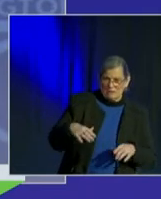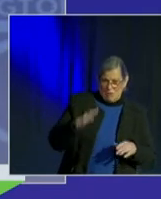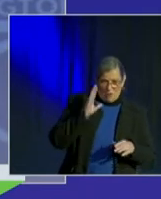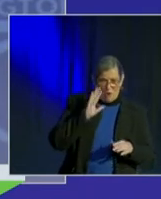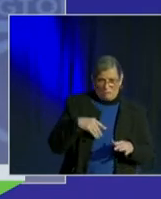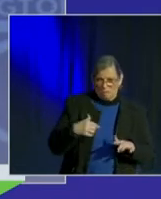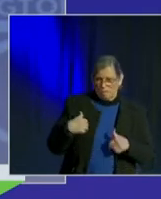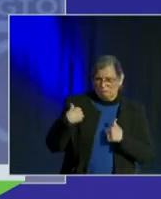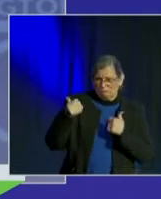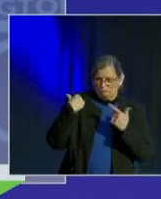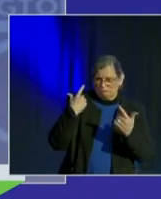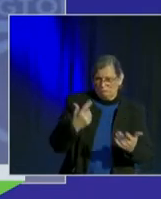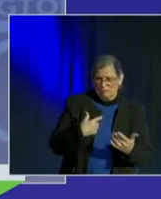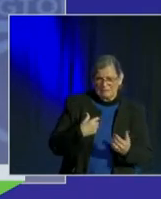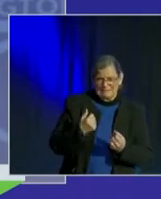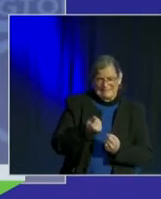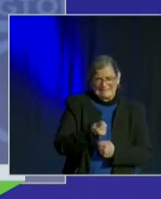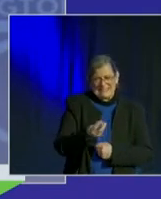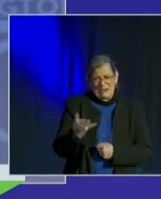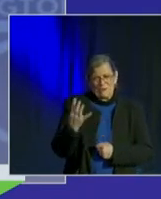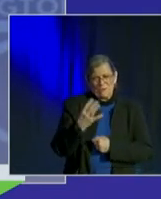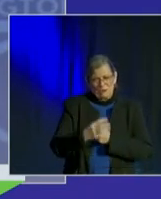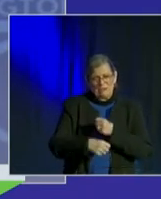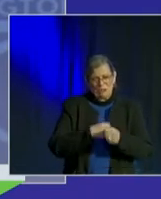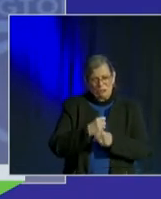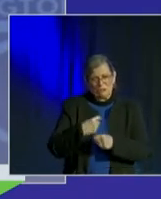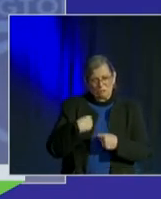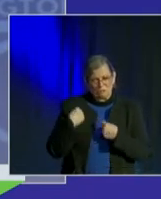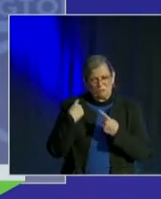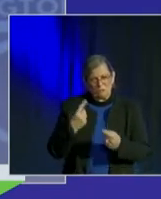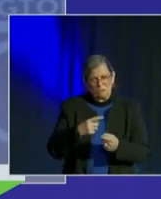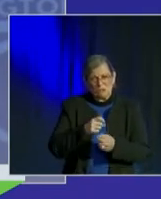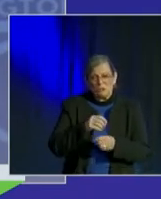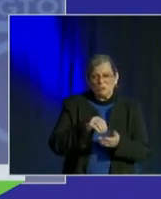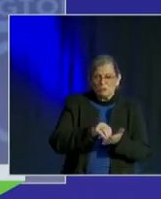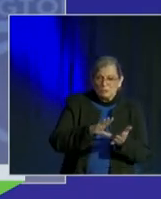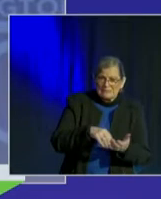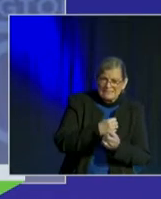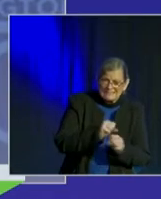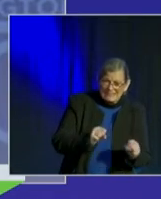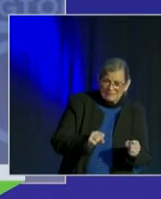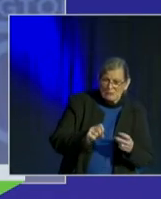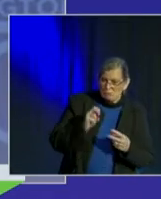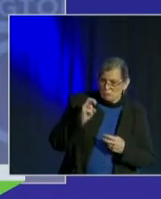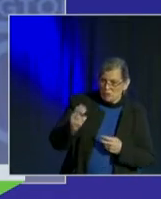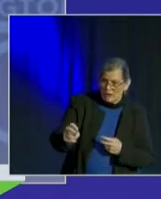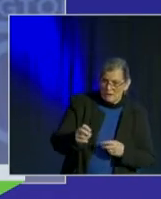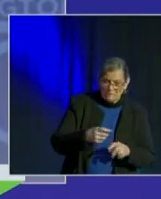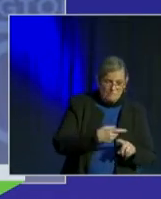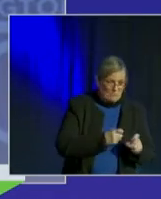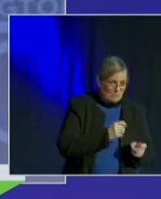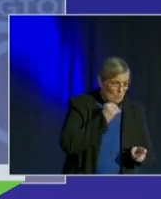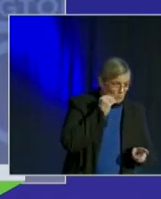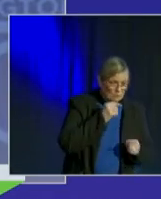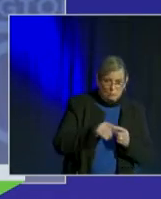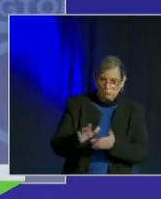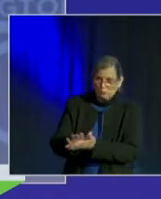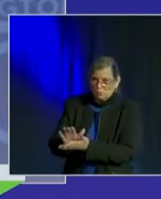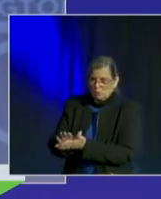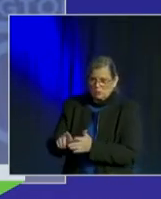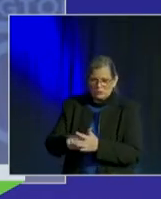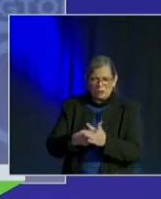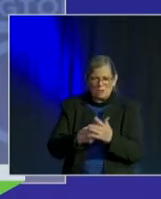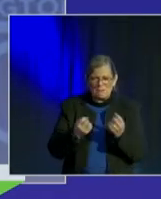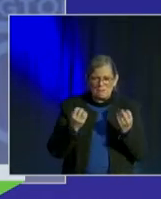few years to ensure our students are safe traveling to and from school. We have piloted a number of boots